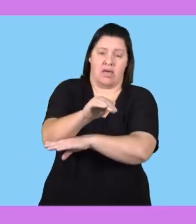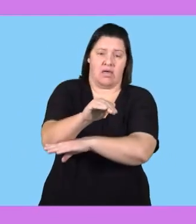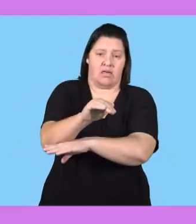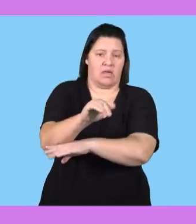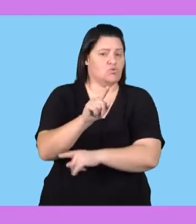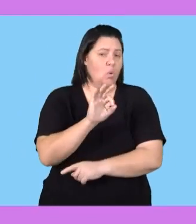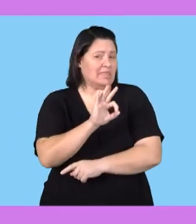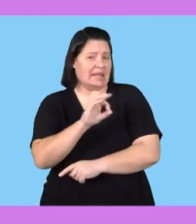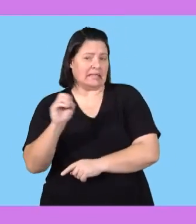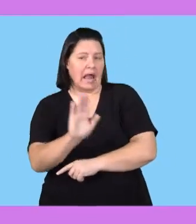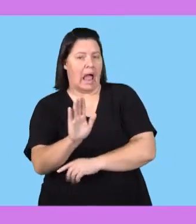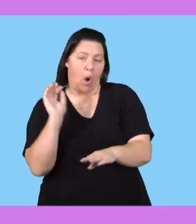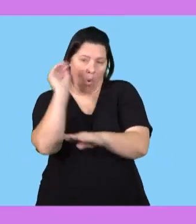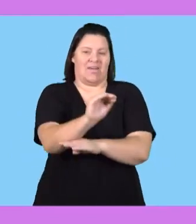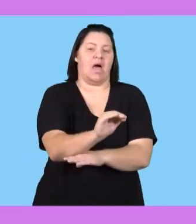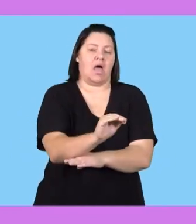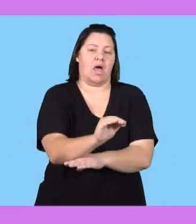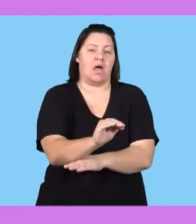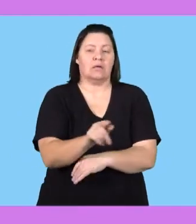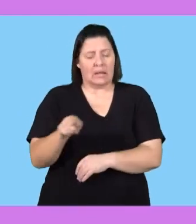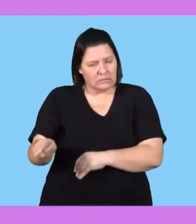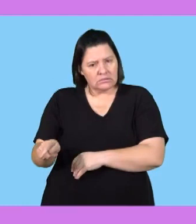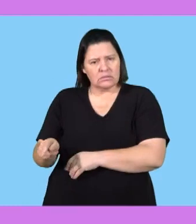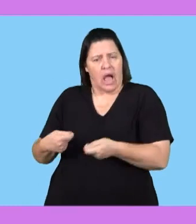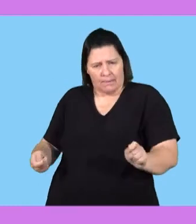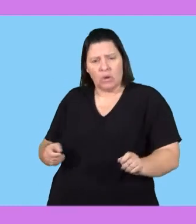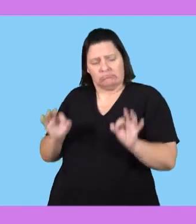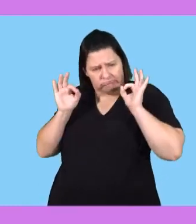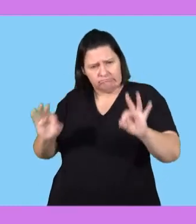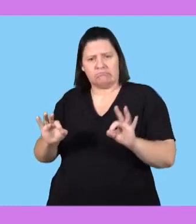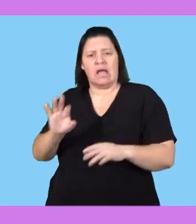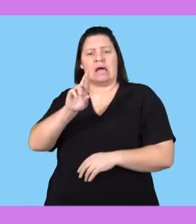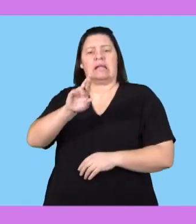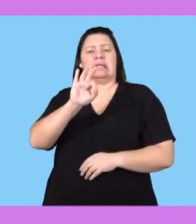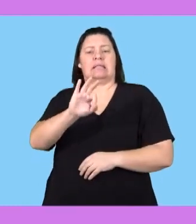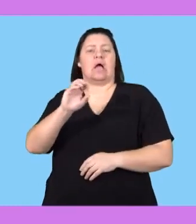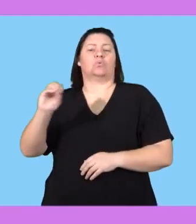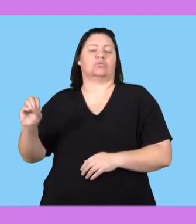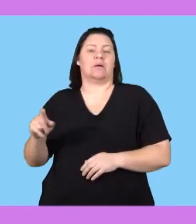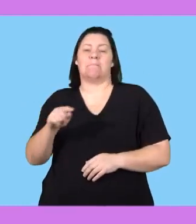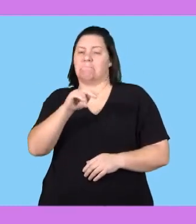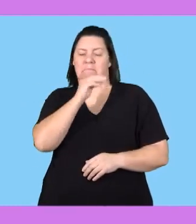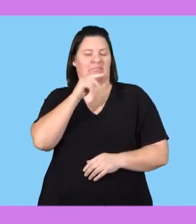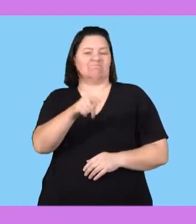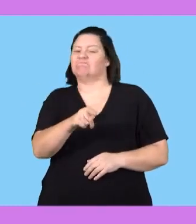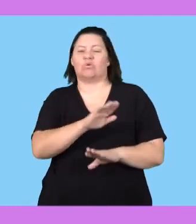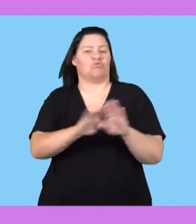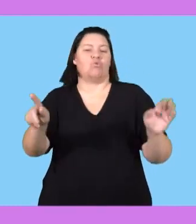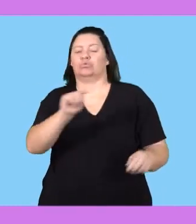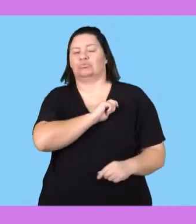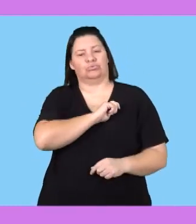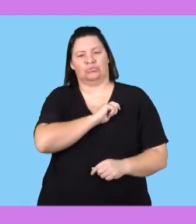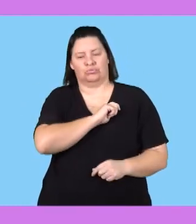than 300 rand. So now the amount that she has spent is 300 rand. Therefore, we